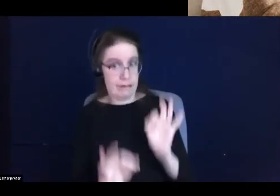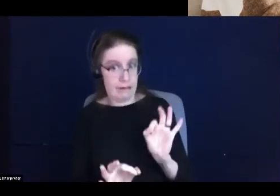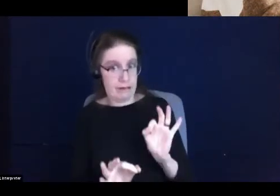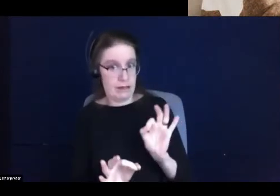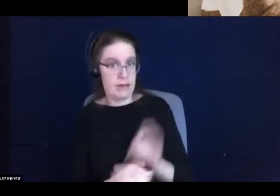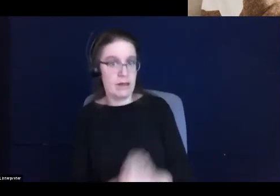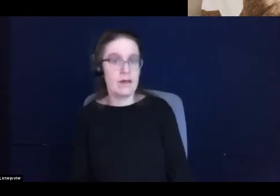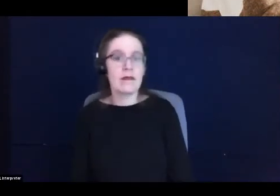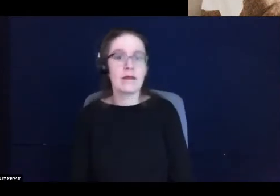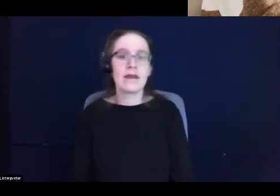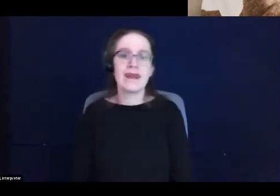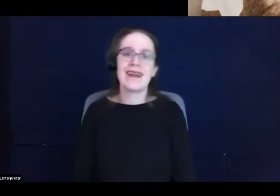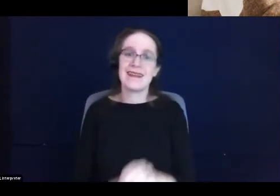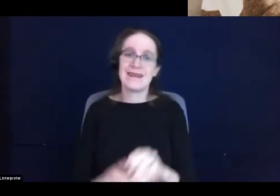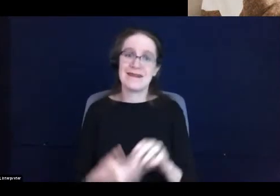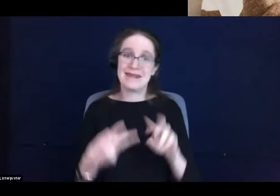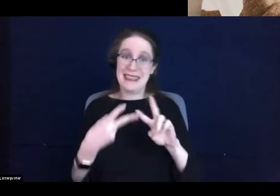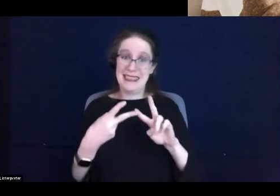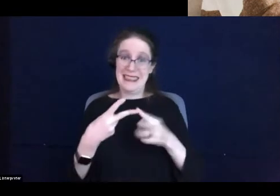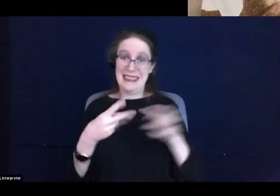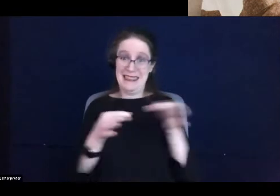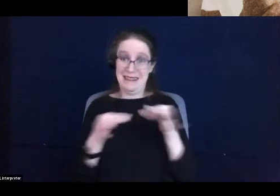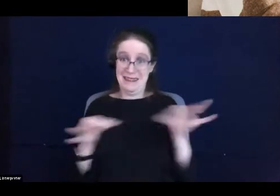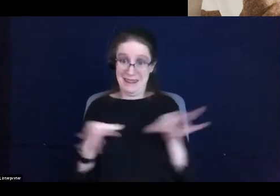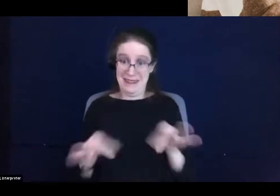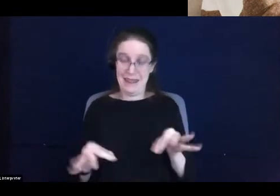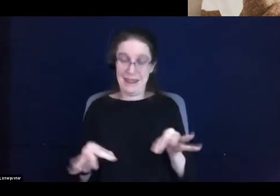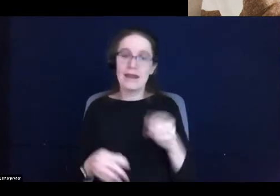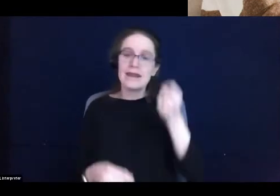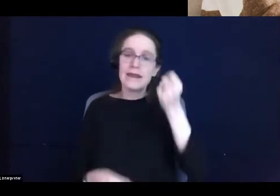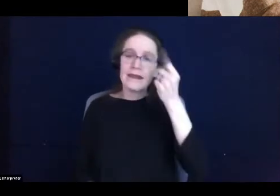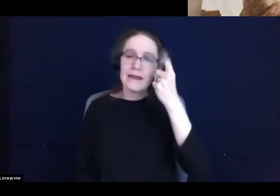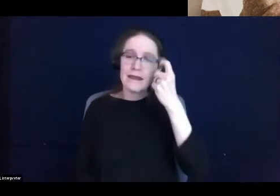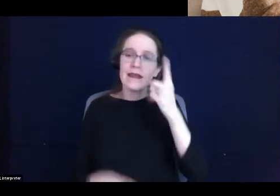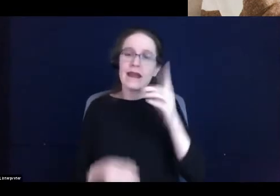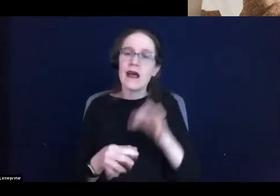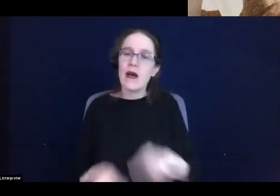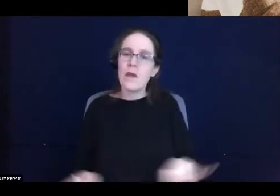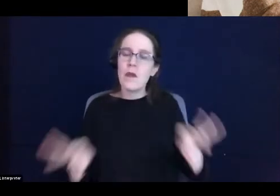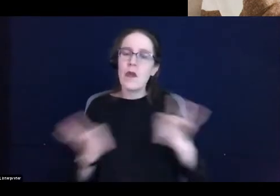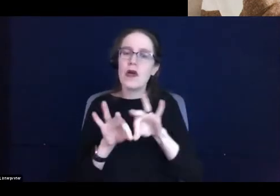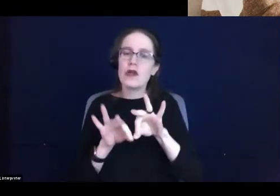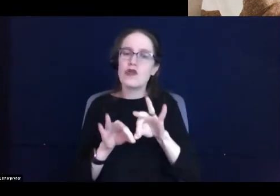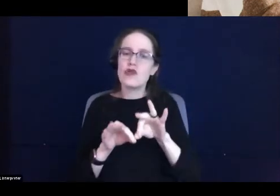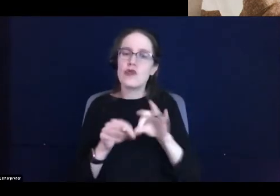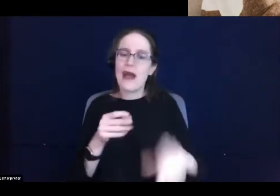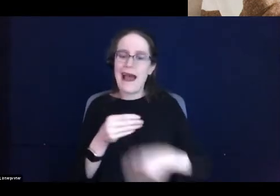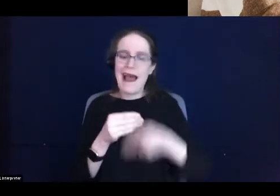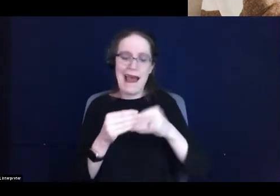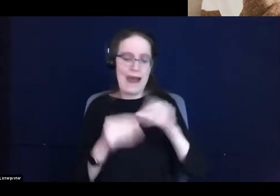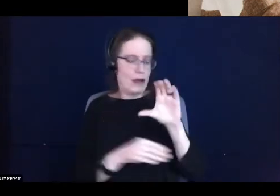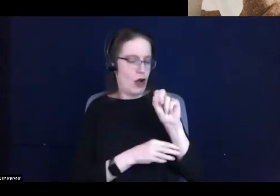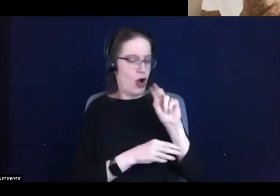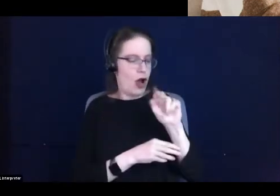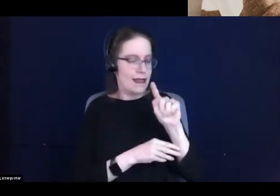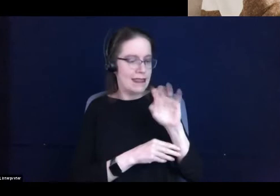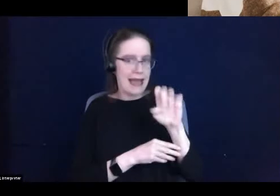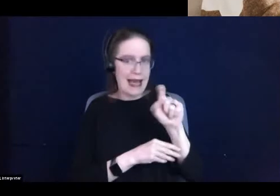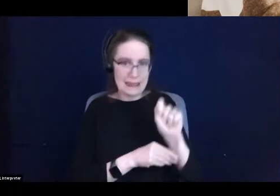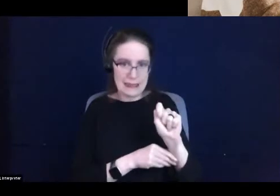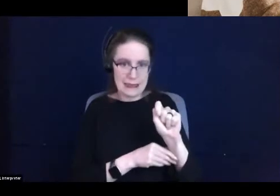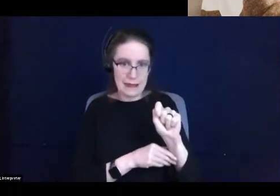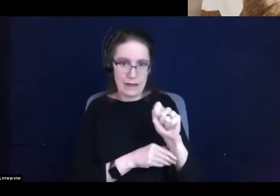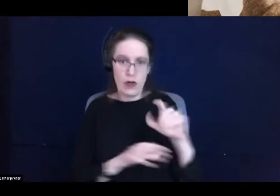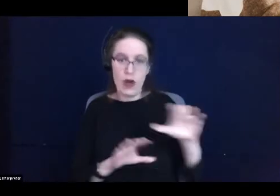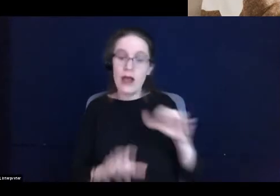Especially with this last one, we want to make sure that we're adding context for some of our actions. So for example, if we're just repeating back to what a